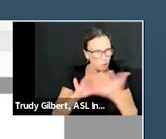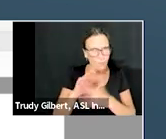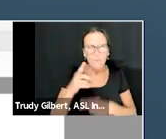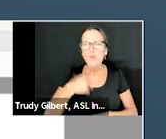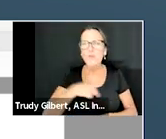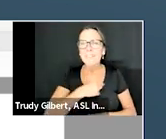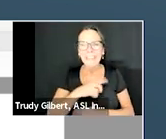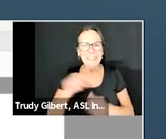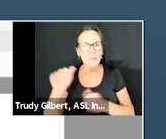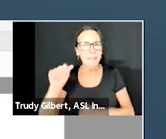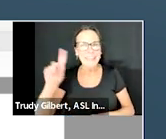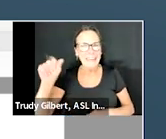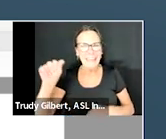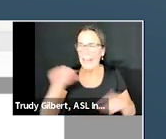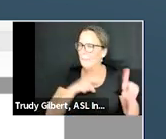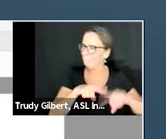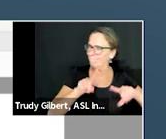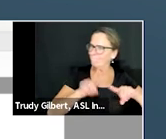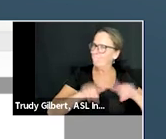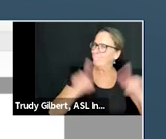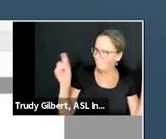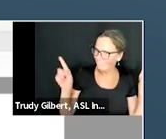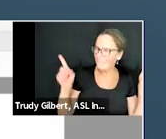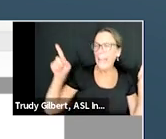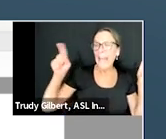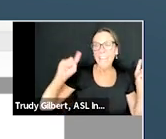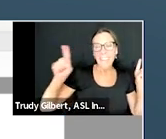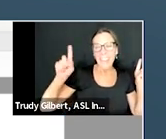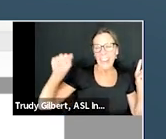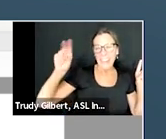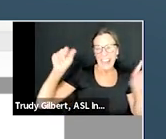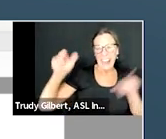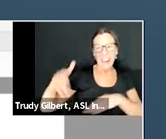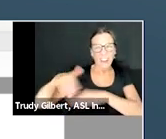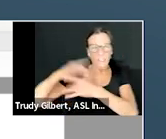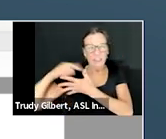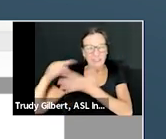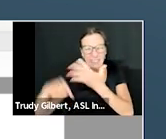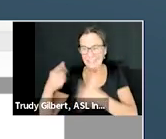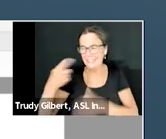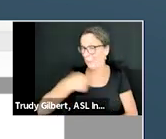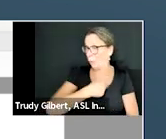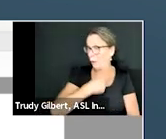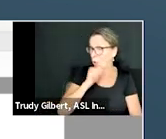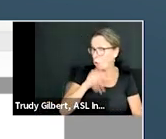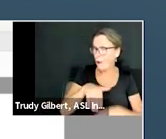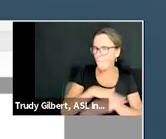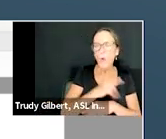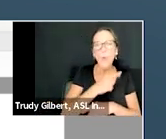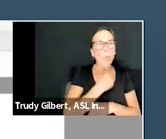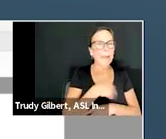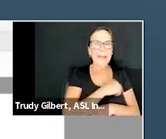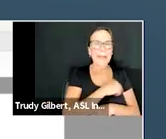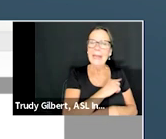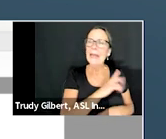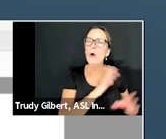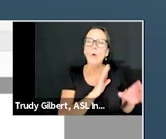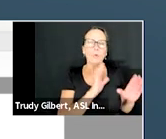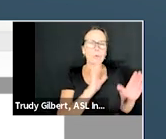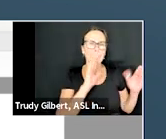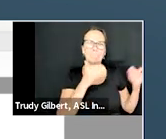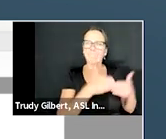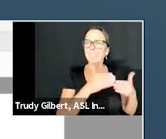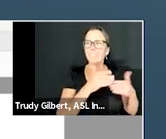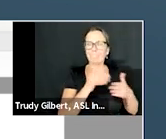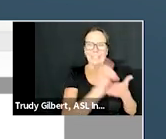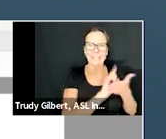the same thing. We cover some things they don't. They cover some things we don't. For example, we are solely focused on the design and construction of